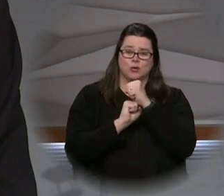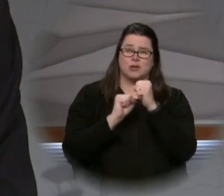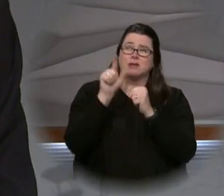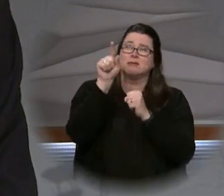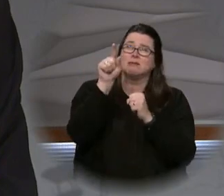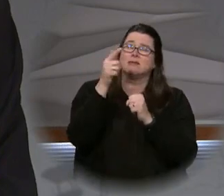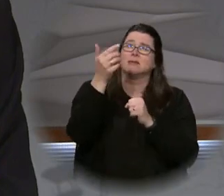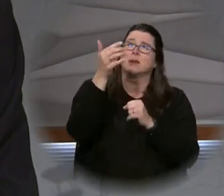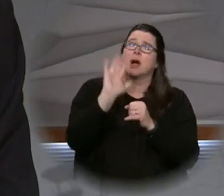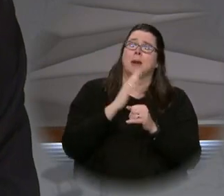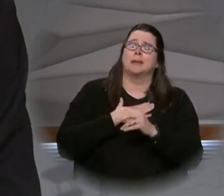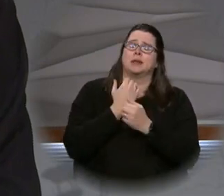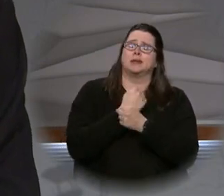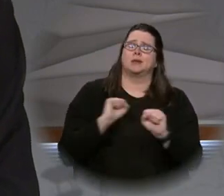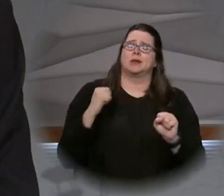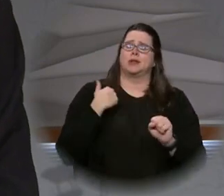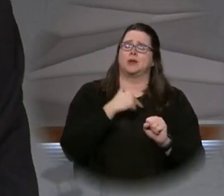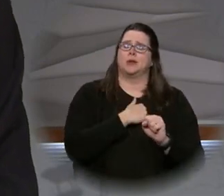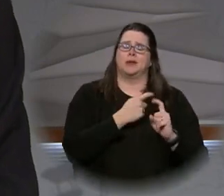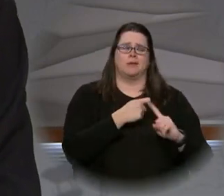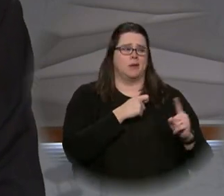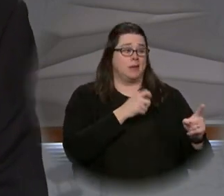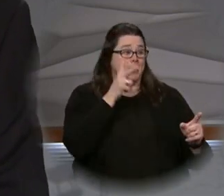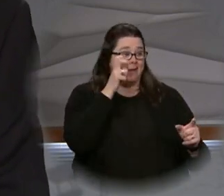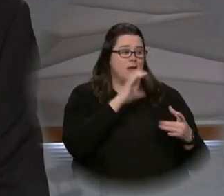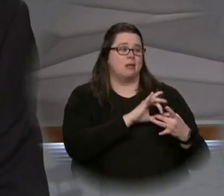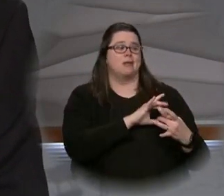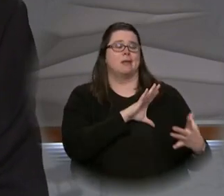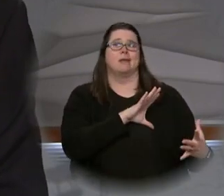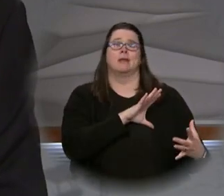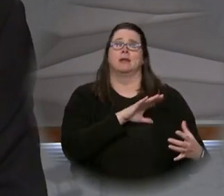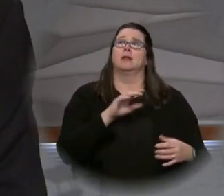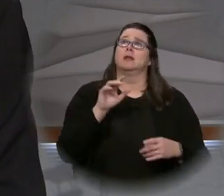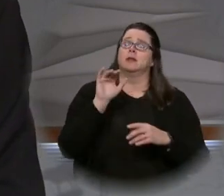my God, rescue me from the hand of the wicked.